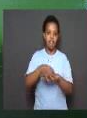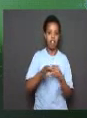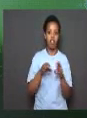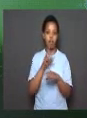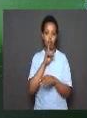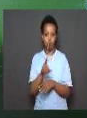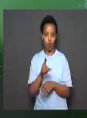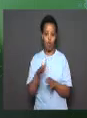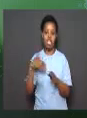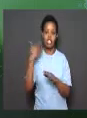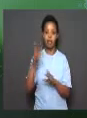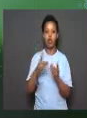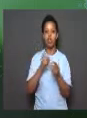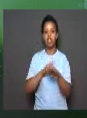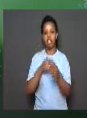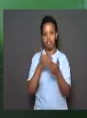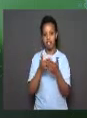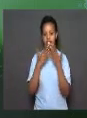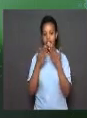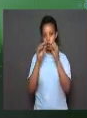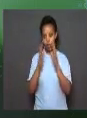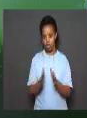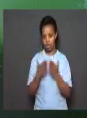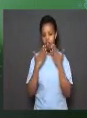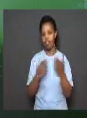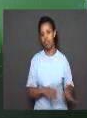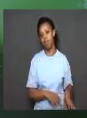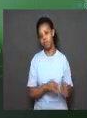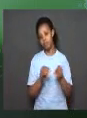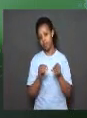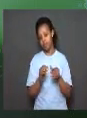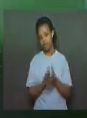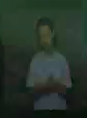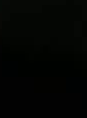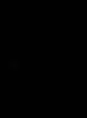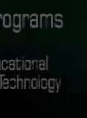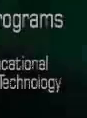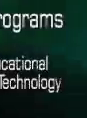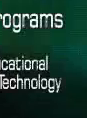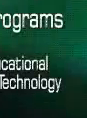cells. Until next time, thank you, teacher. Thank you, students.